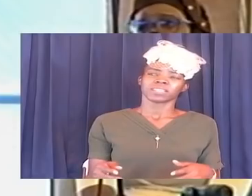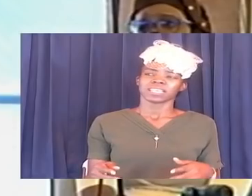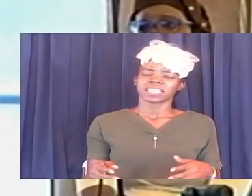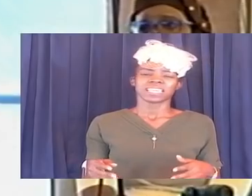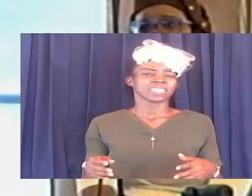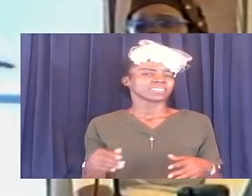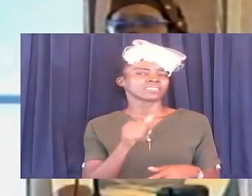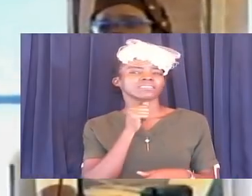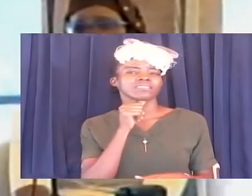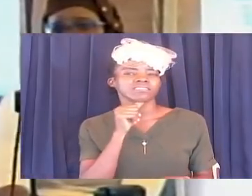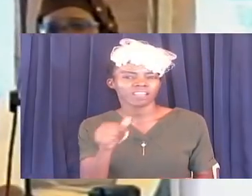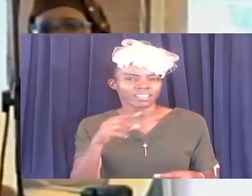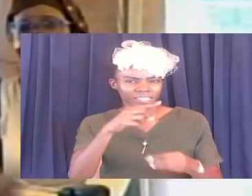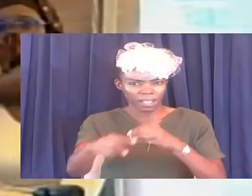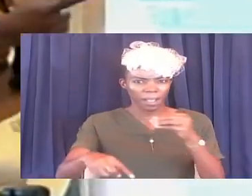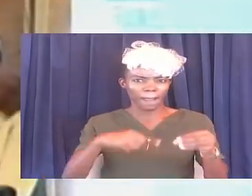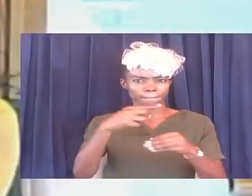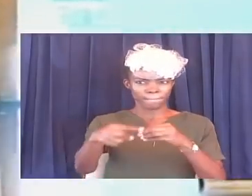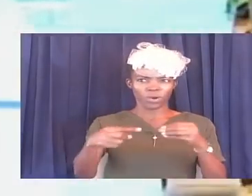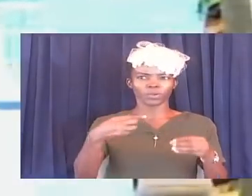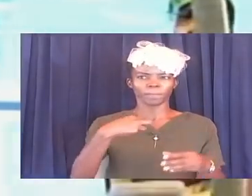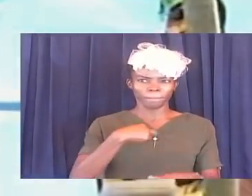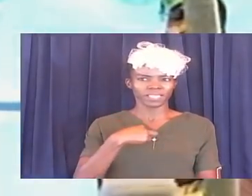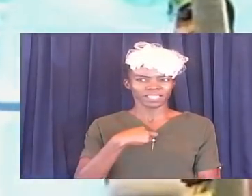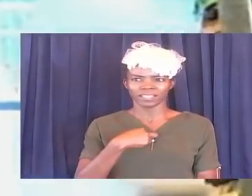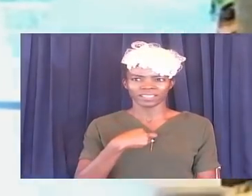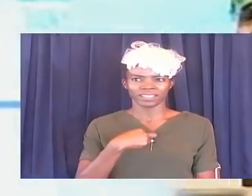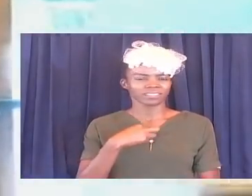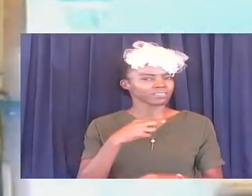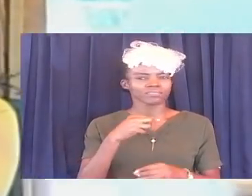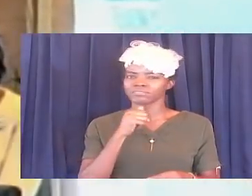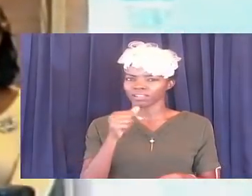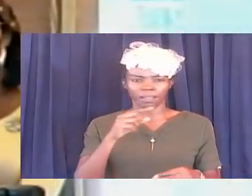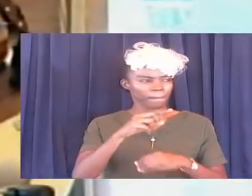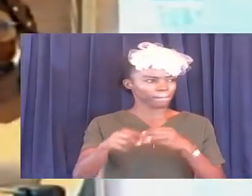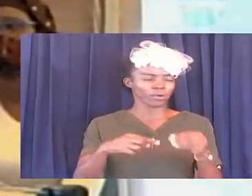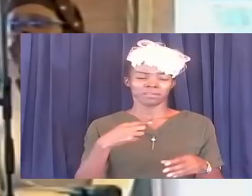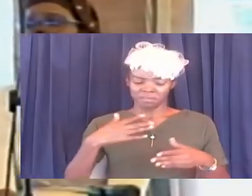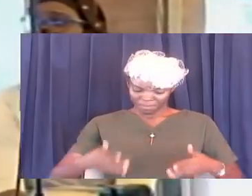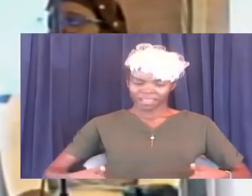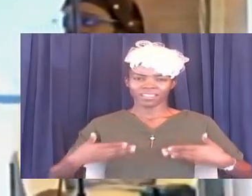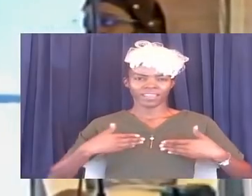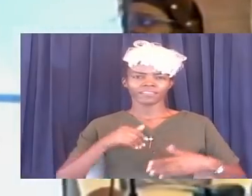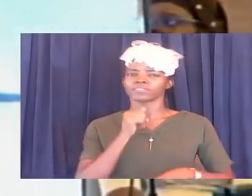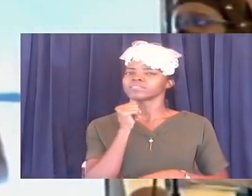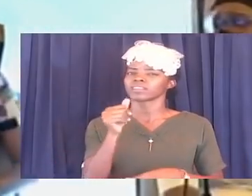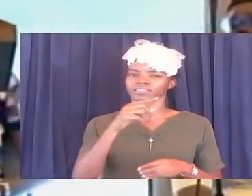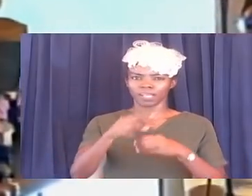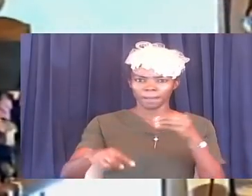It says, what will a man give in exchange for his soul?